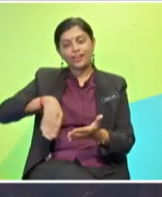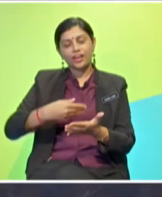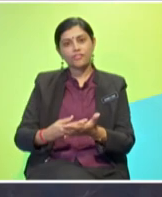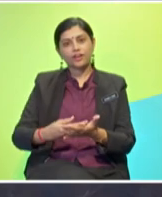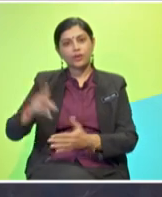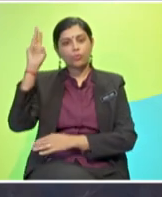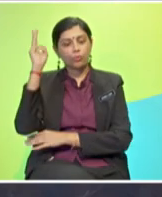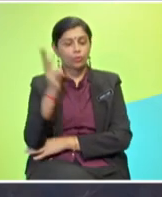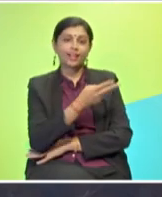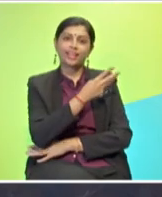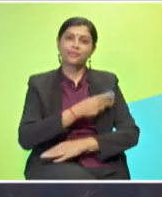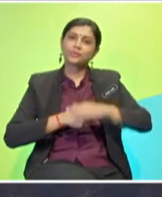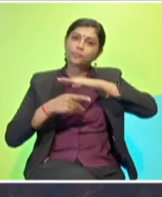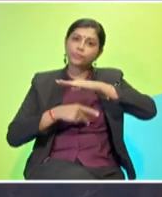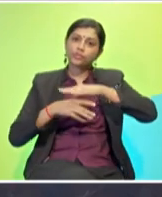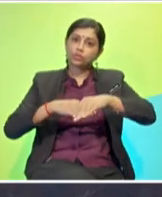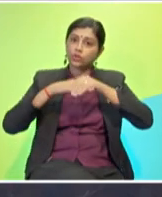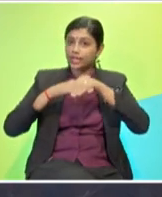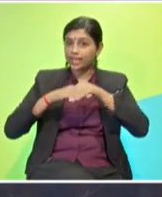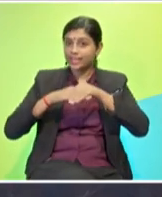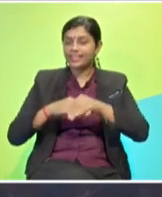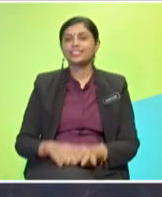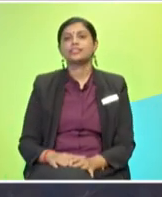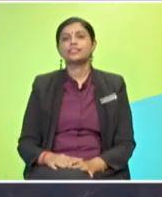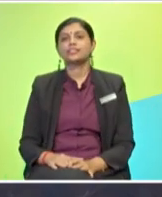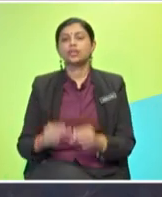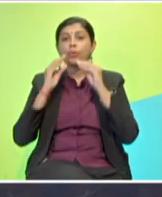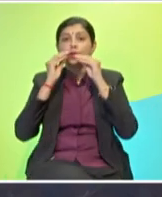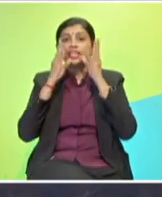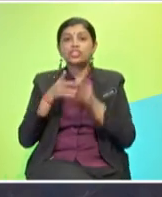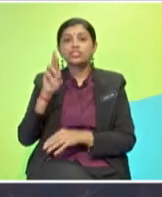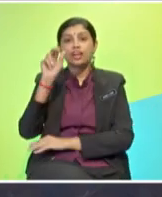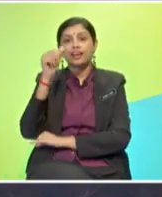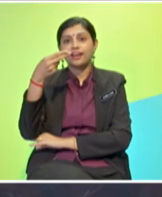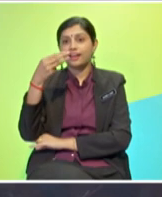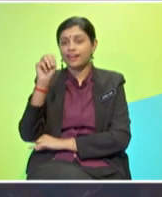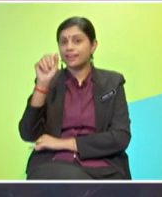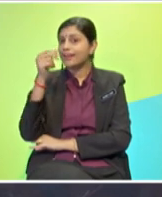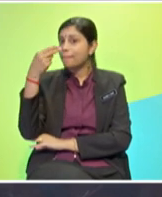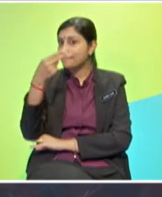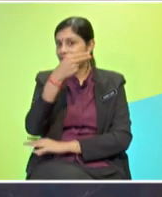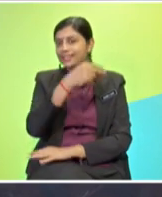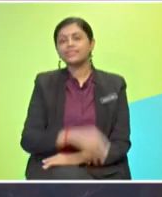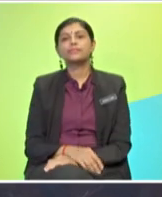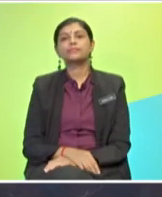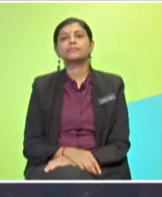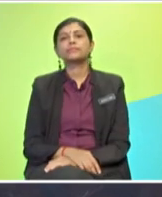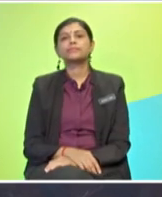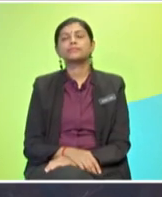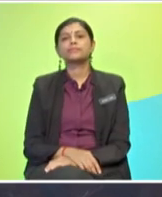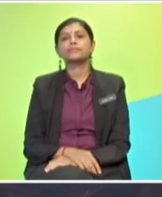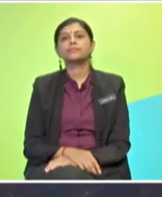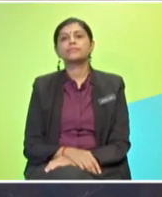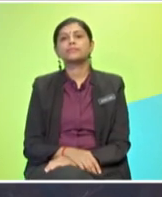Welcome to Preschool English Language with Teacher Rahmah today. So, okay, I think that's some sort of warm-up, is